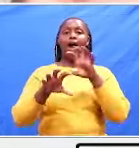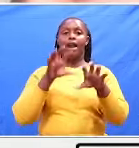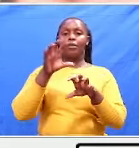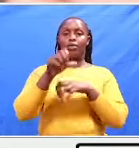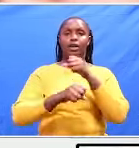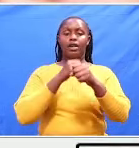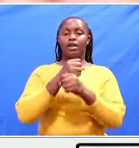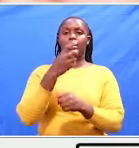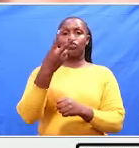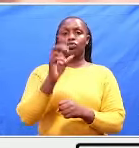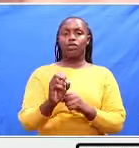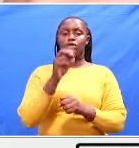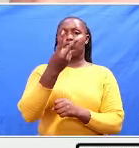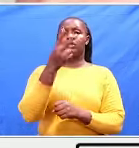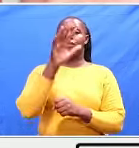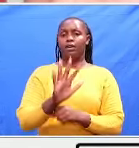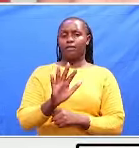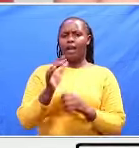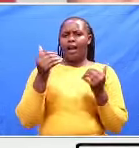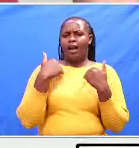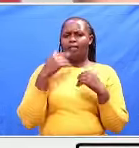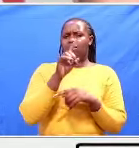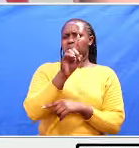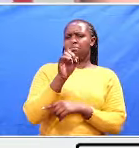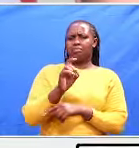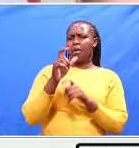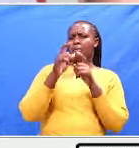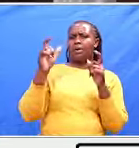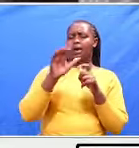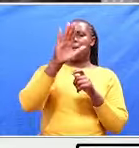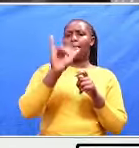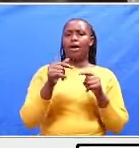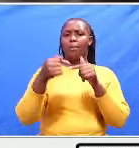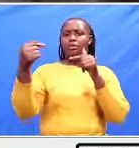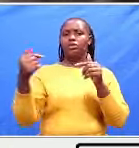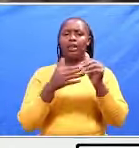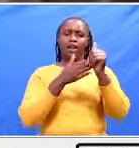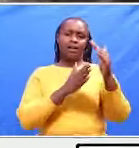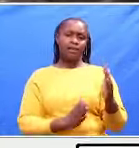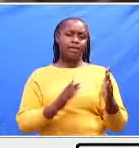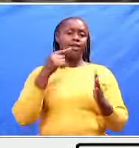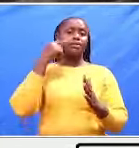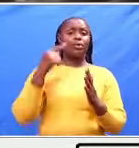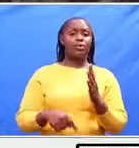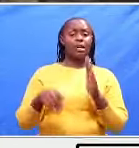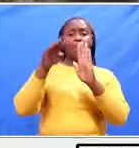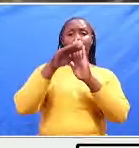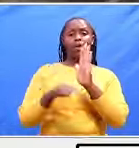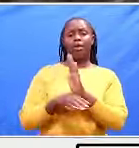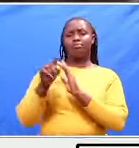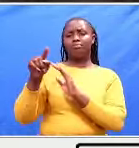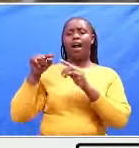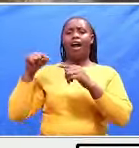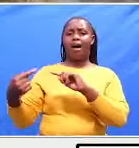2025 has sparked fierce opposition led by Wiper leader Kalonzo Musyoka. They argue that the program could harm Kenya's livestock,